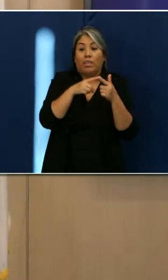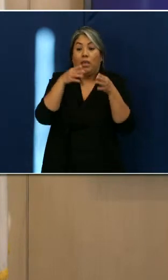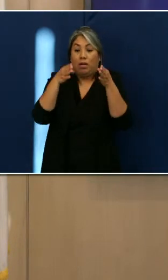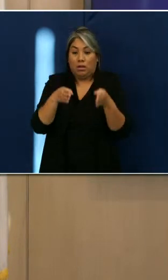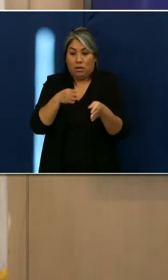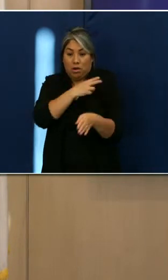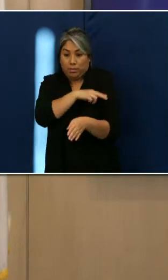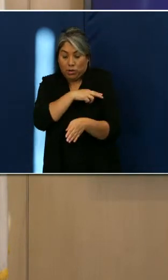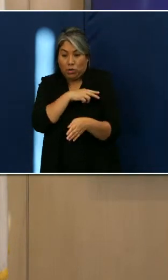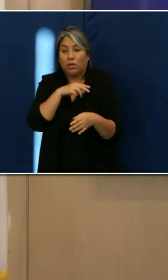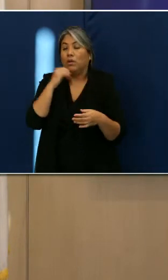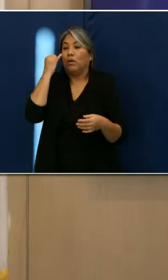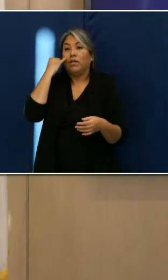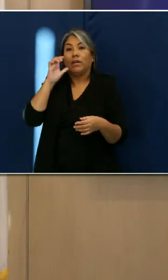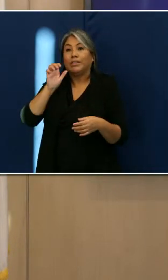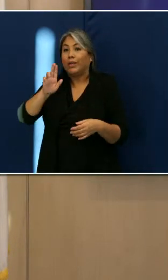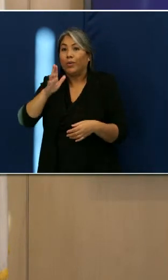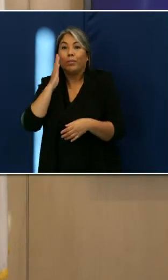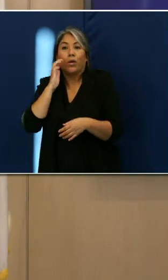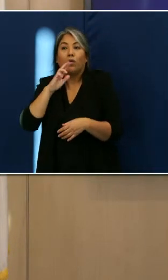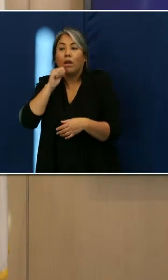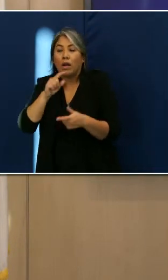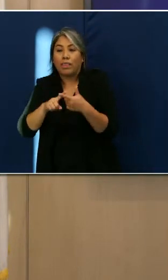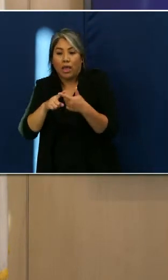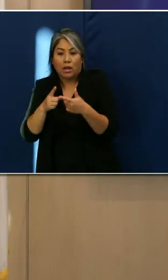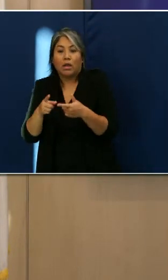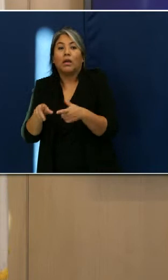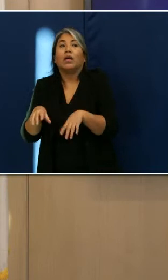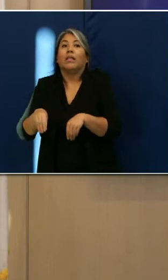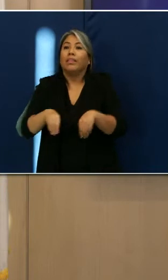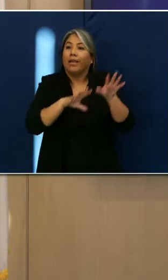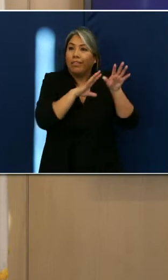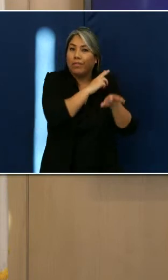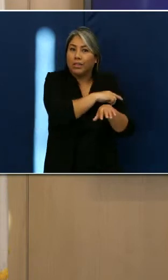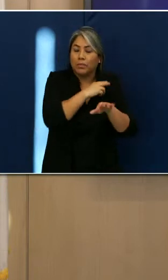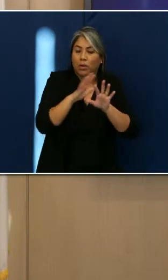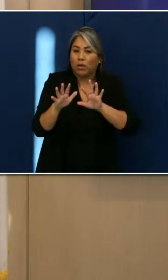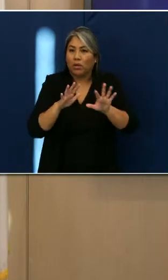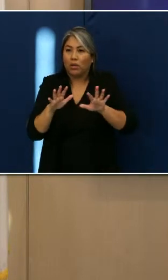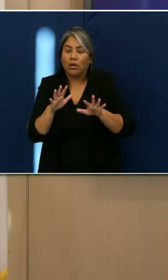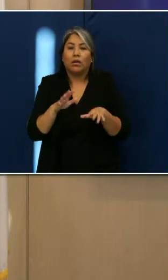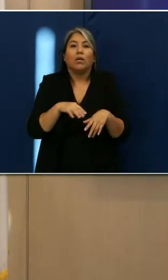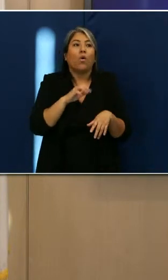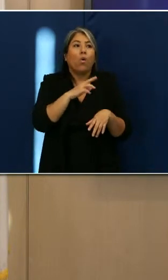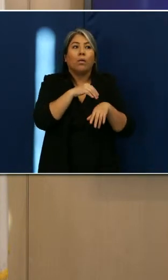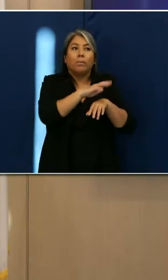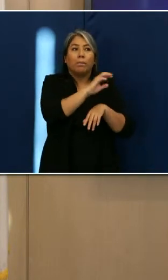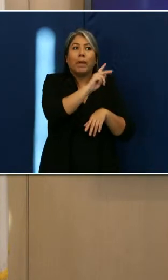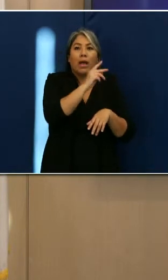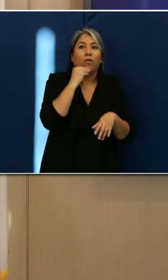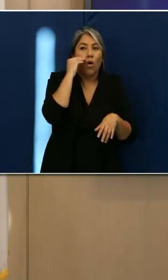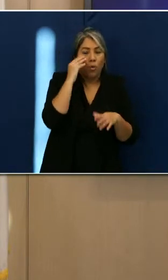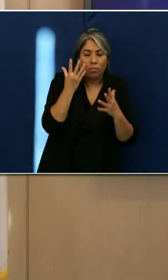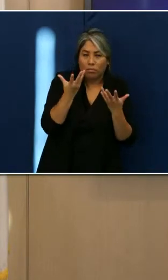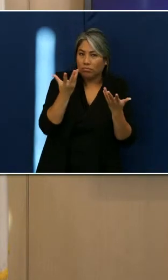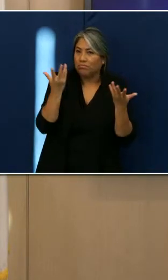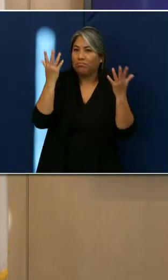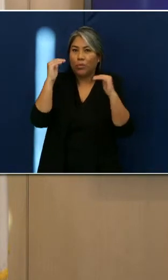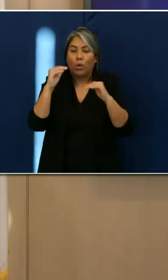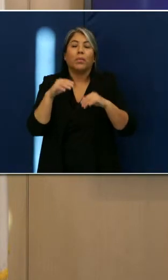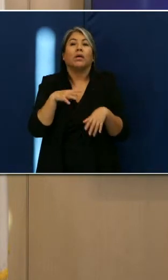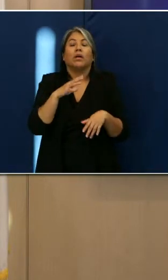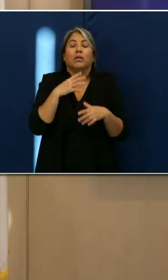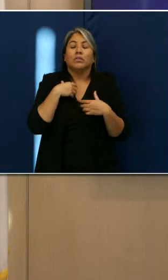or a medical surge bed, and then back out of the hospital to skilled nursing facilities or back to home, we hope. There's a flow